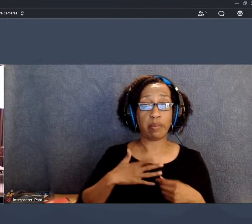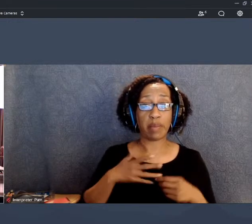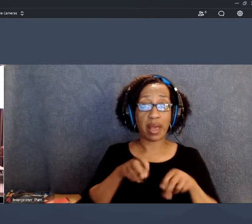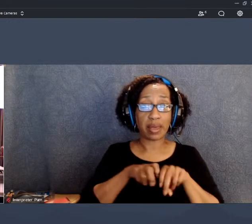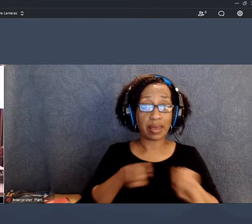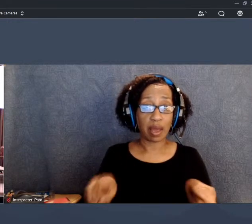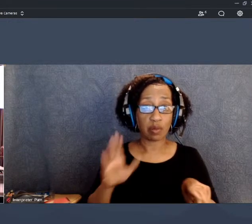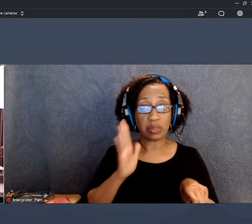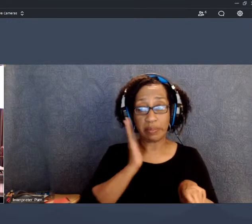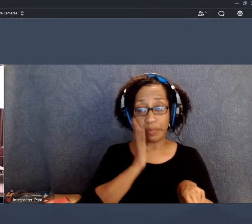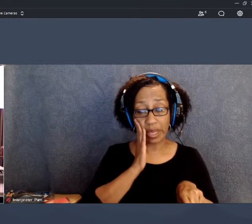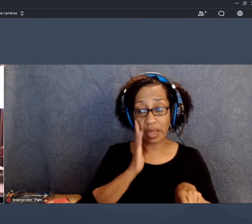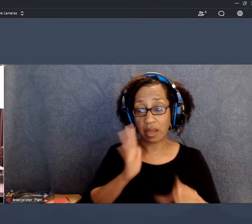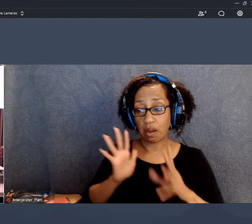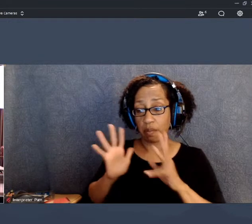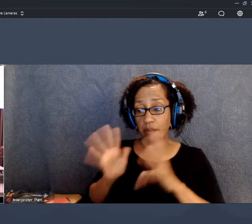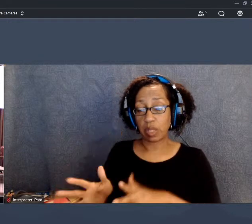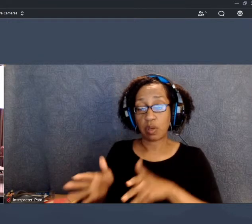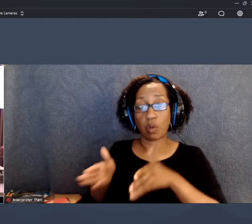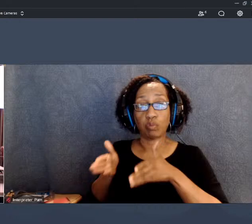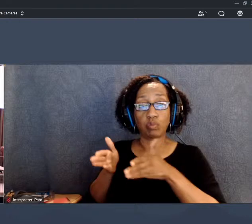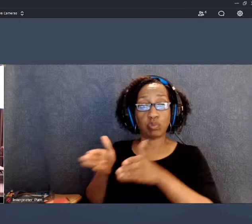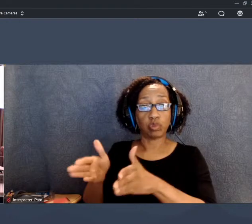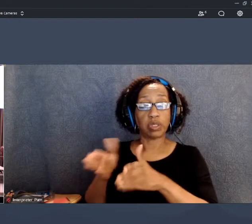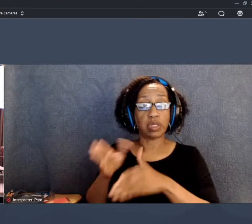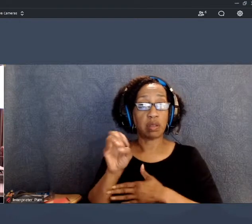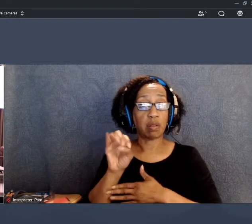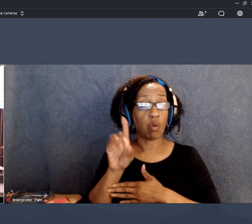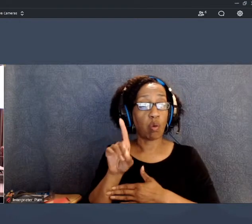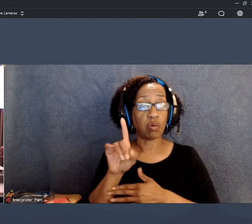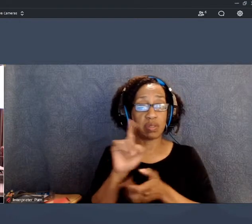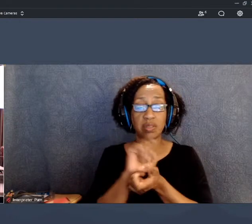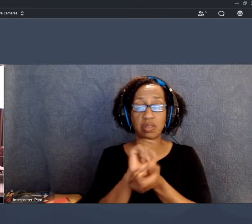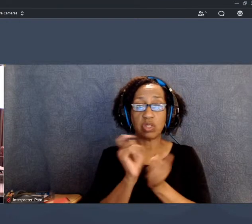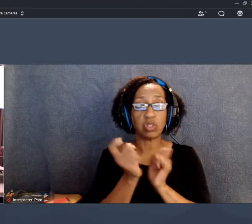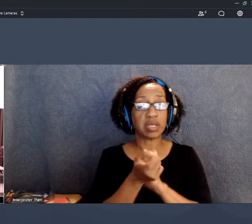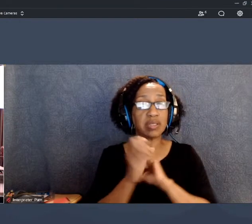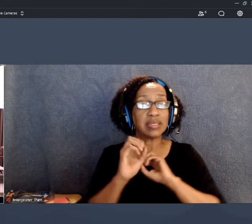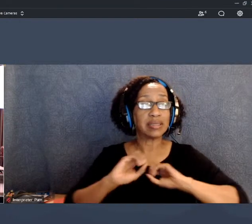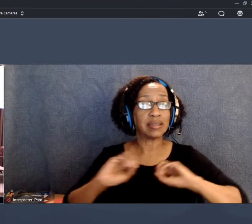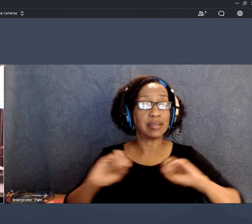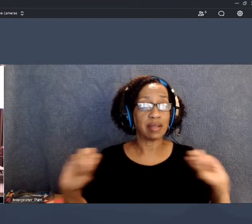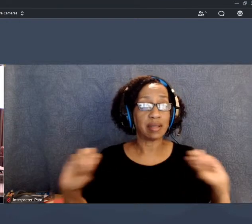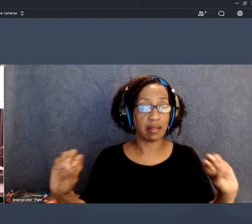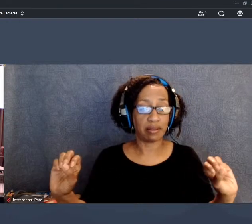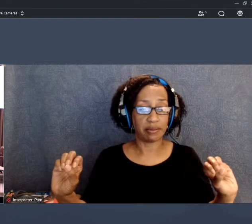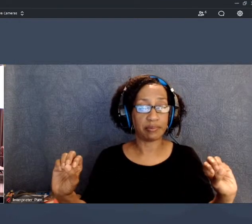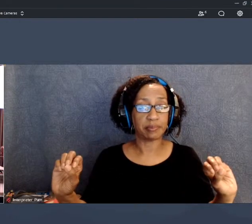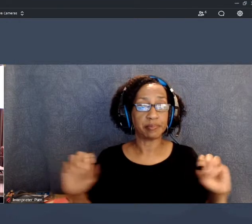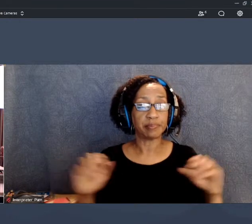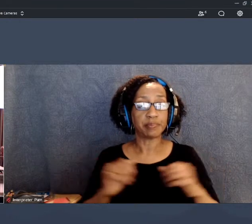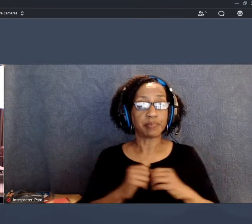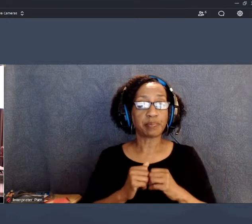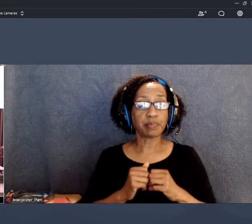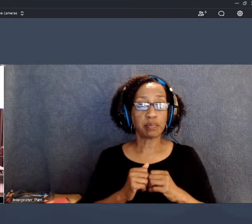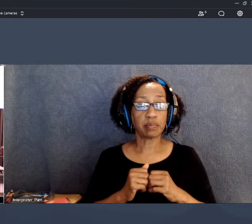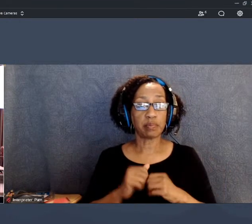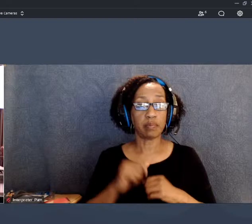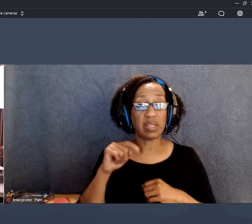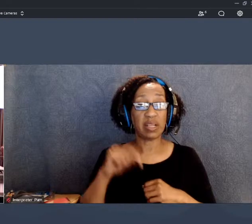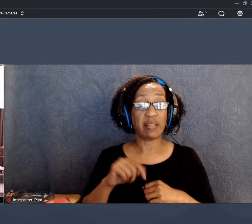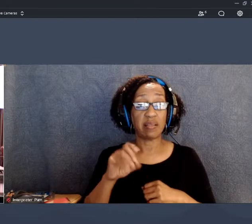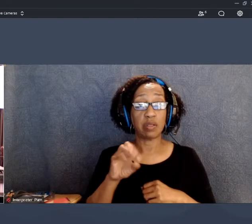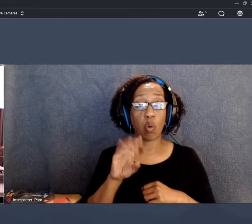street. This ordinance doesn't change anything. They have been subjected to this ordinance